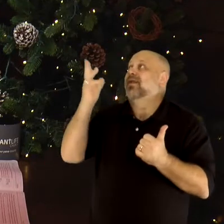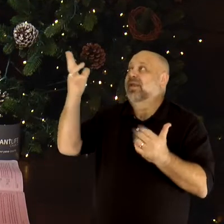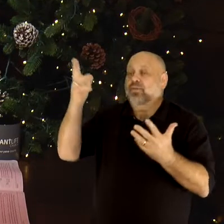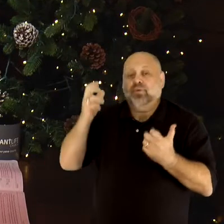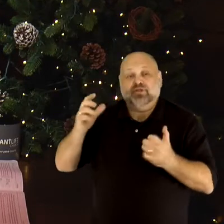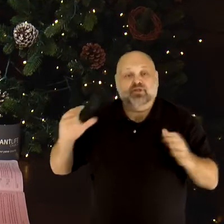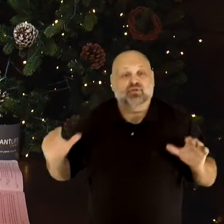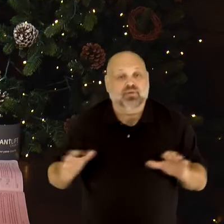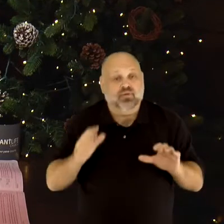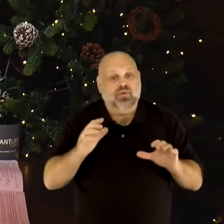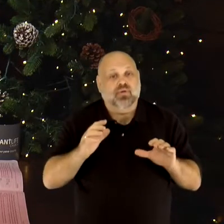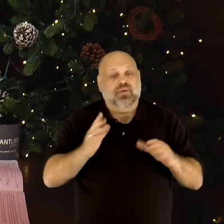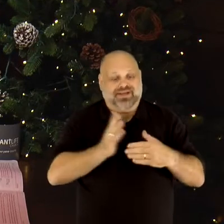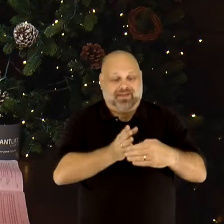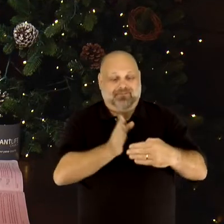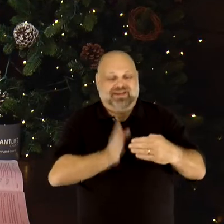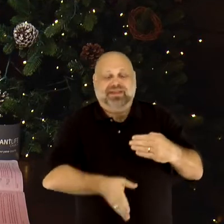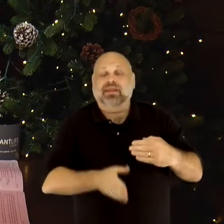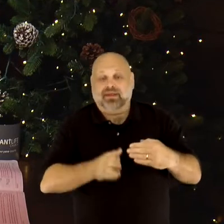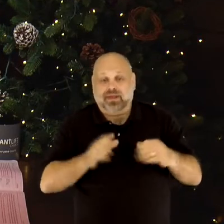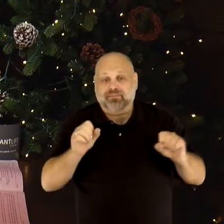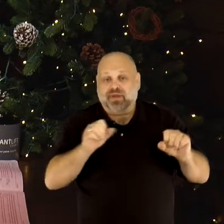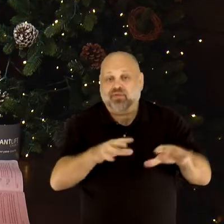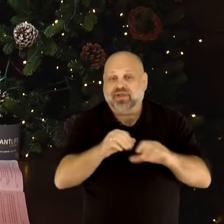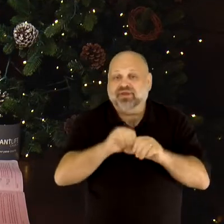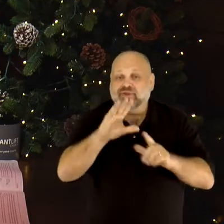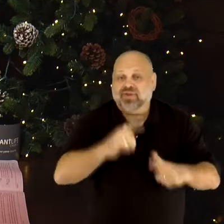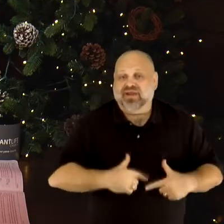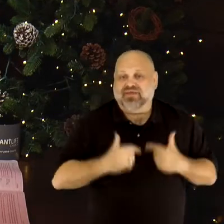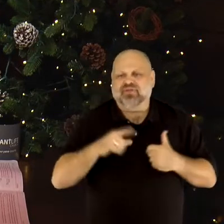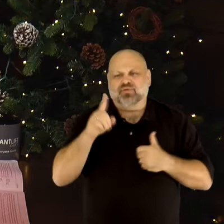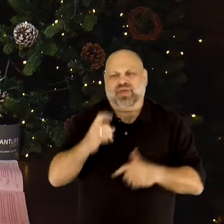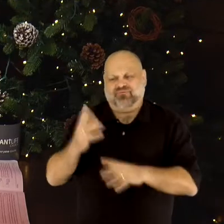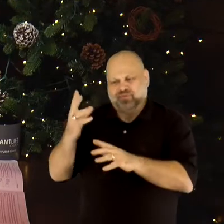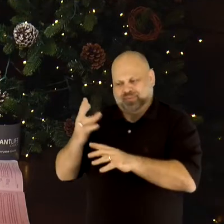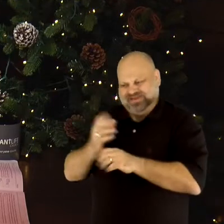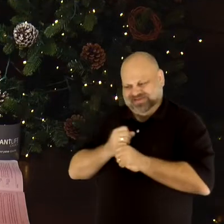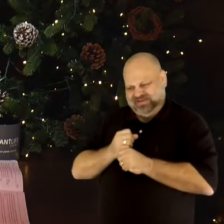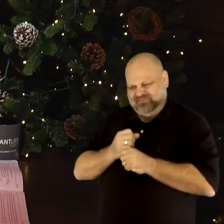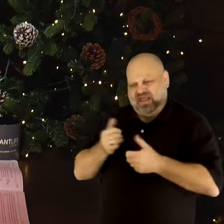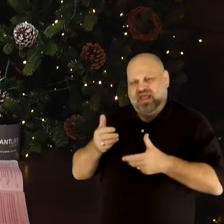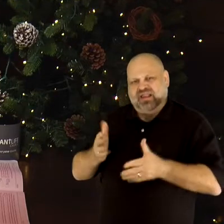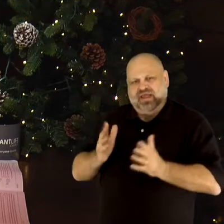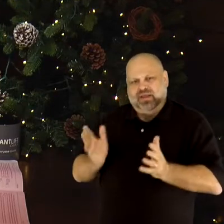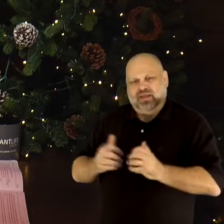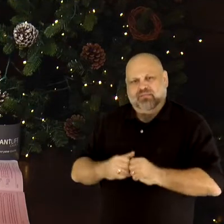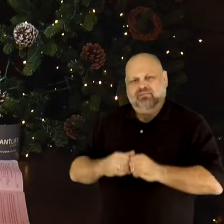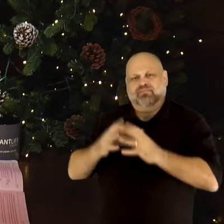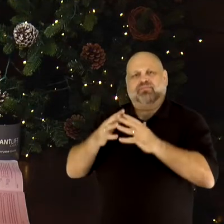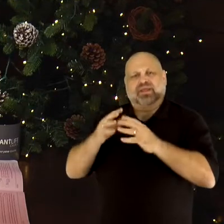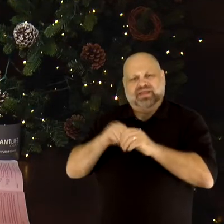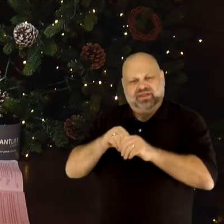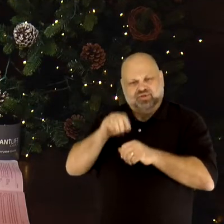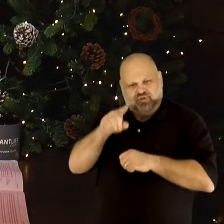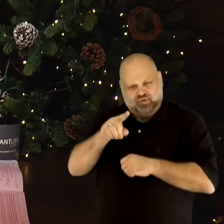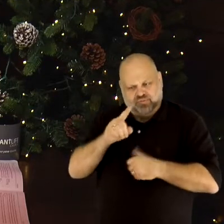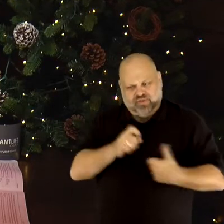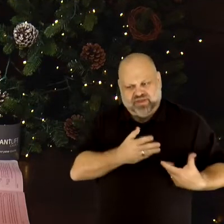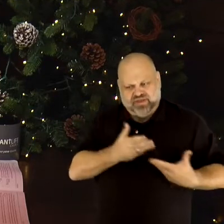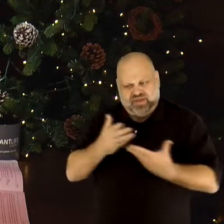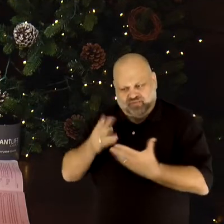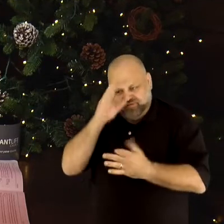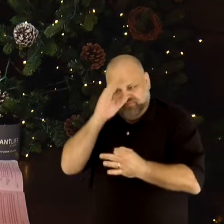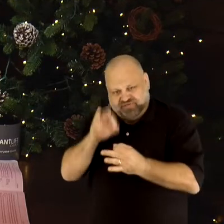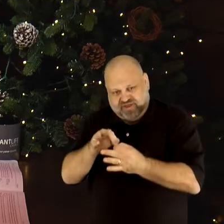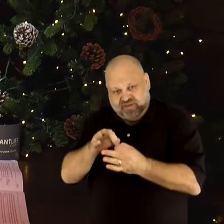a miracle in your life. You have to receive the miracle. Let it be conceived in you. You must carry the miracle in